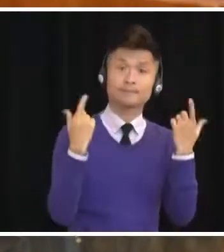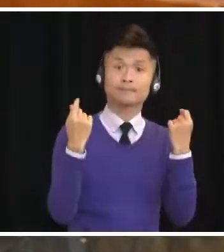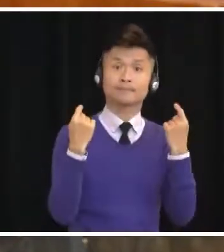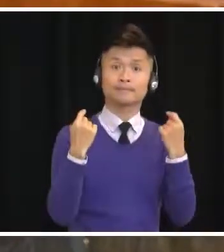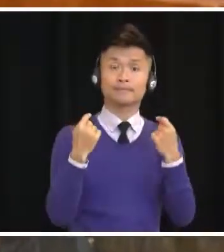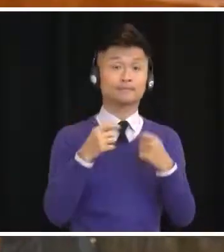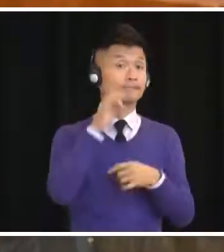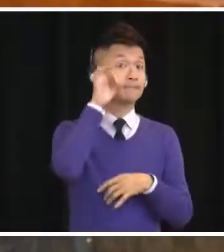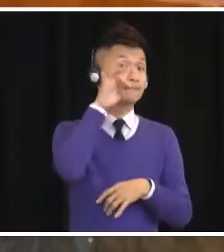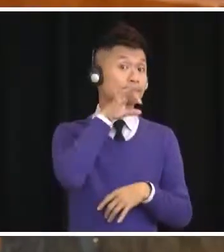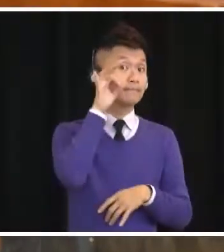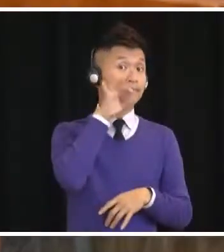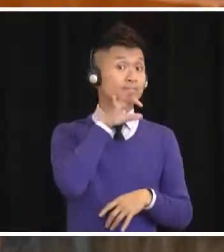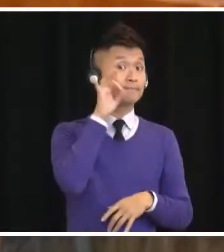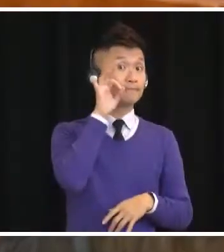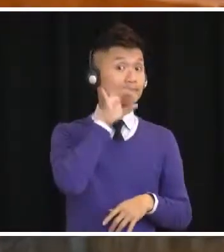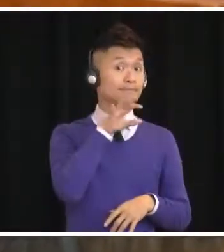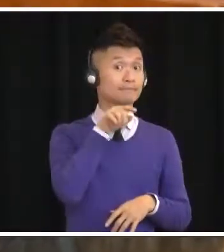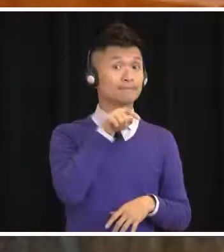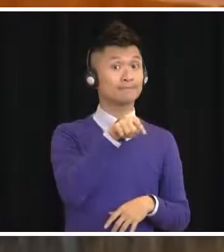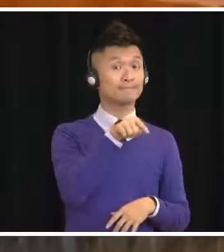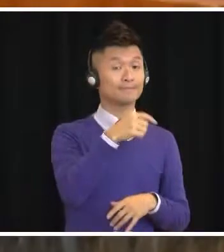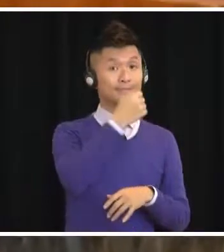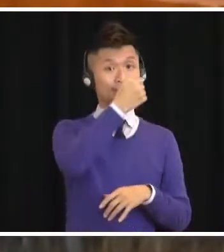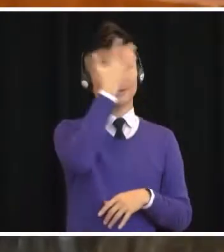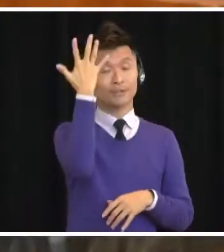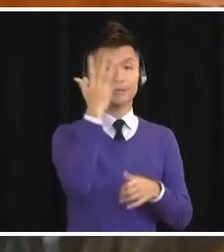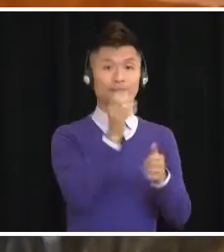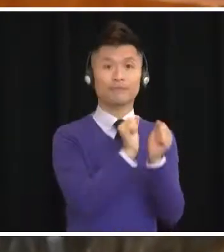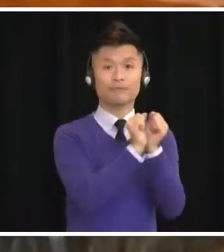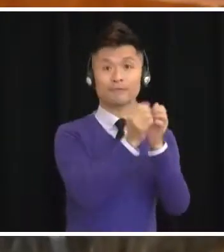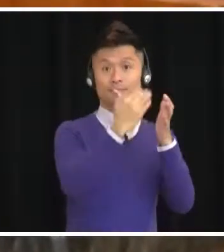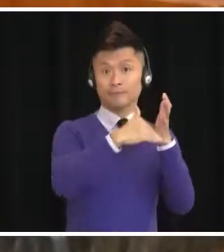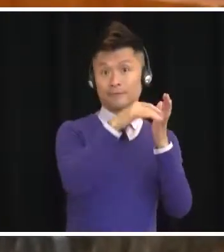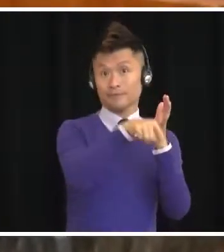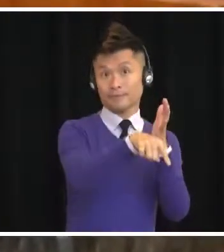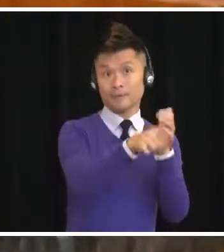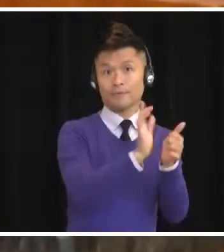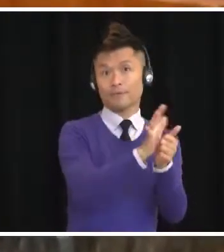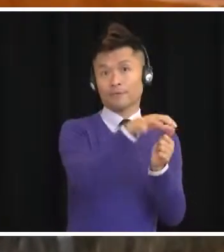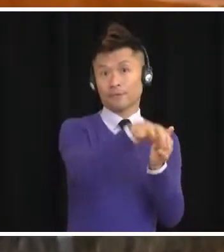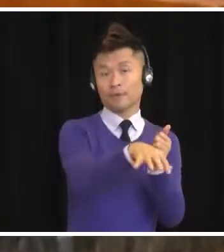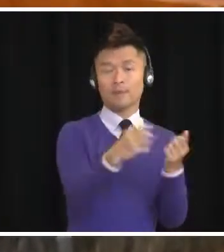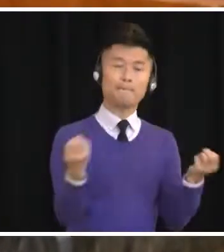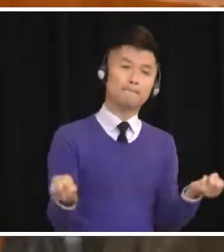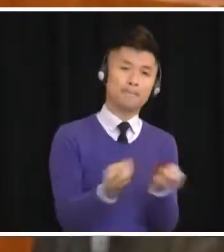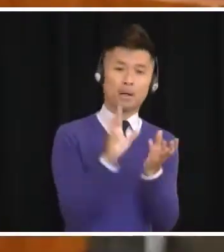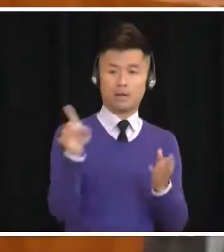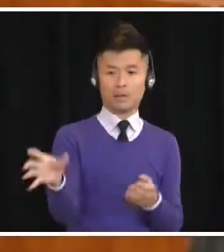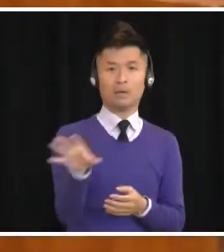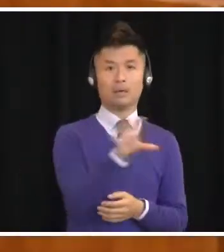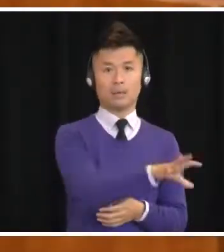employees. a similar incident occurred